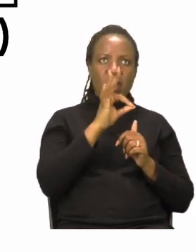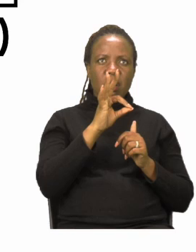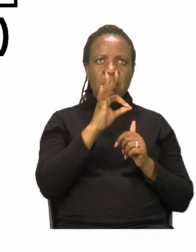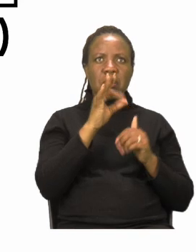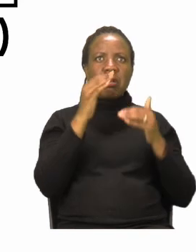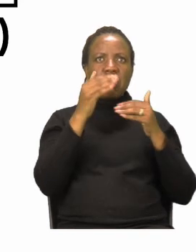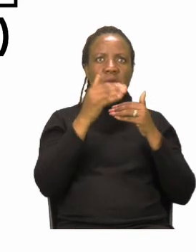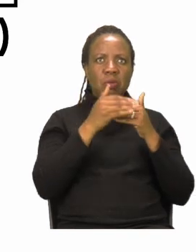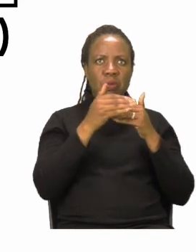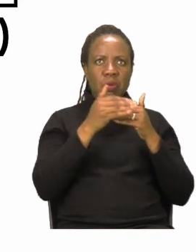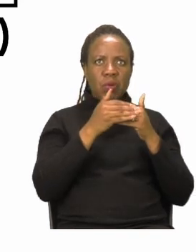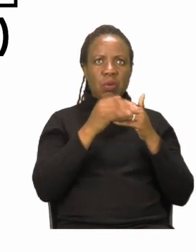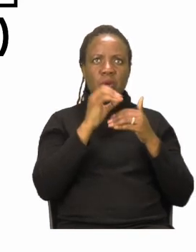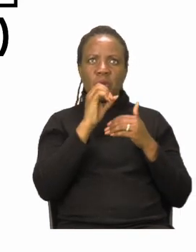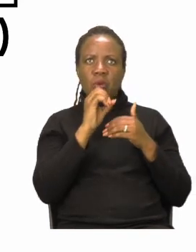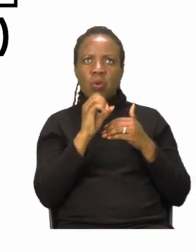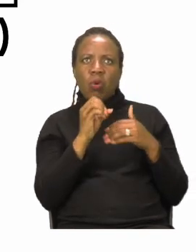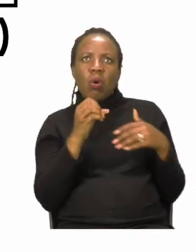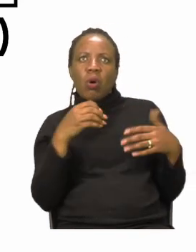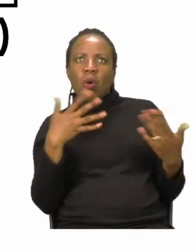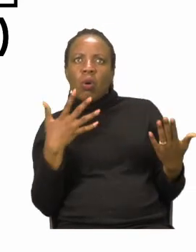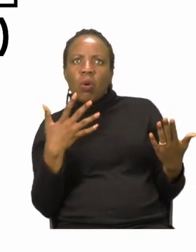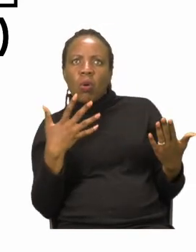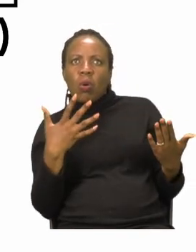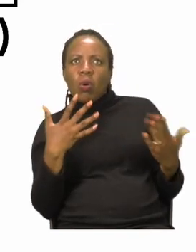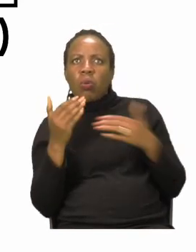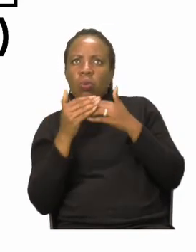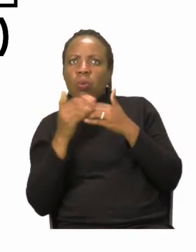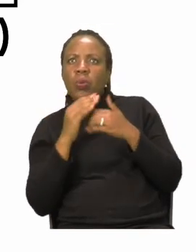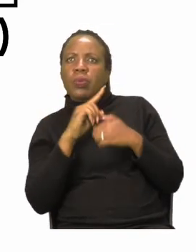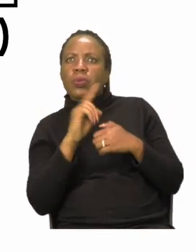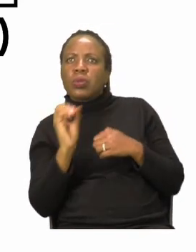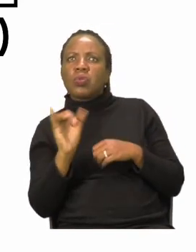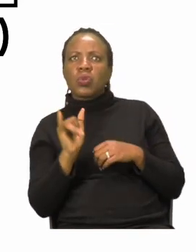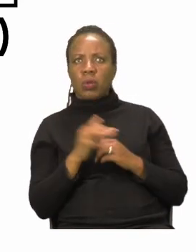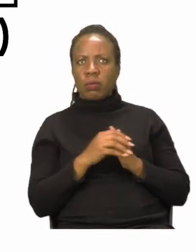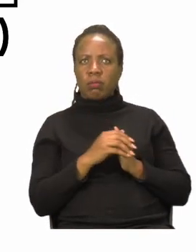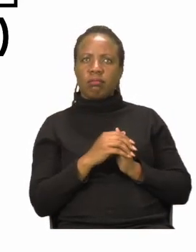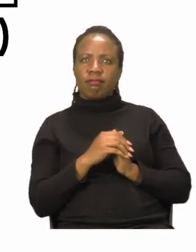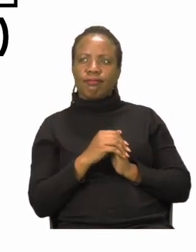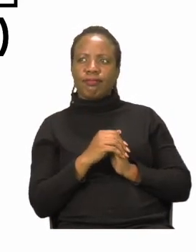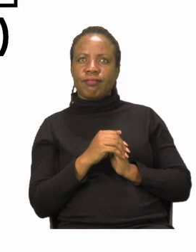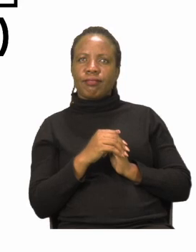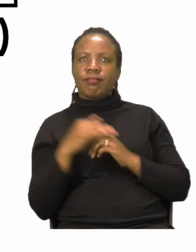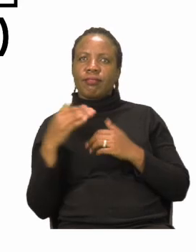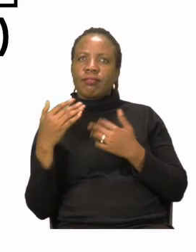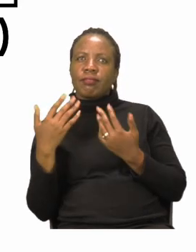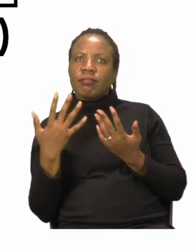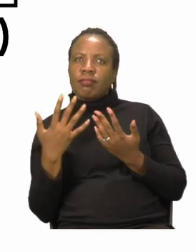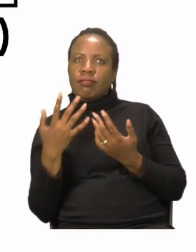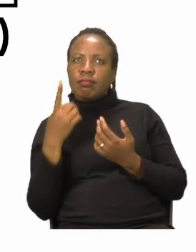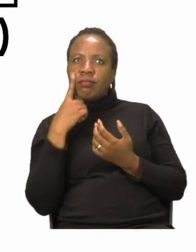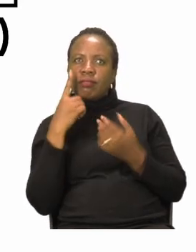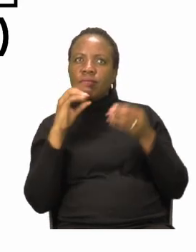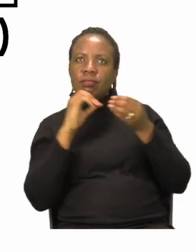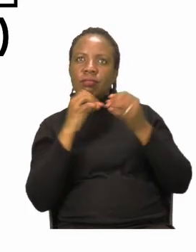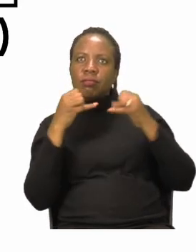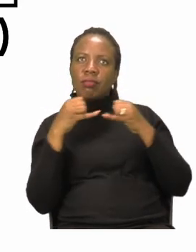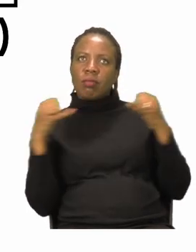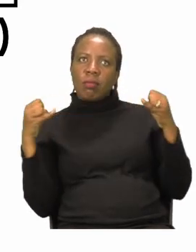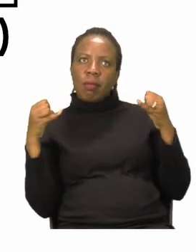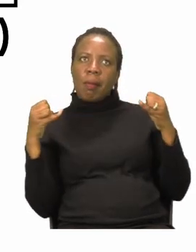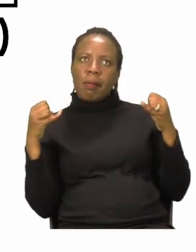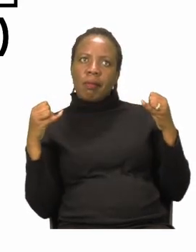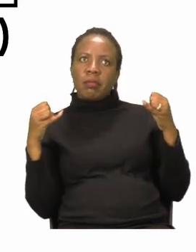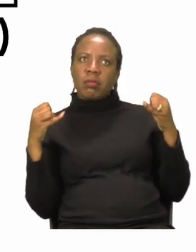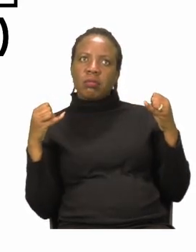nearer to 0 or 10? Can you quickly have a look at the number line? You will